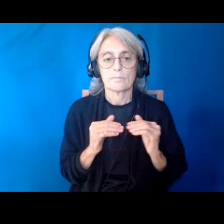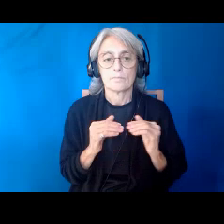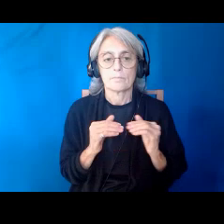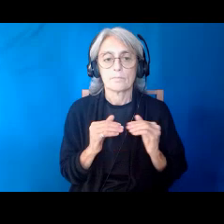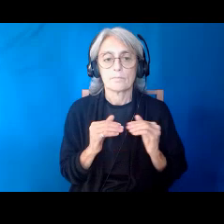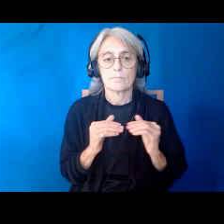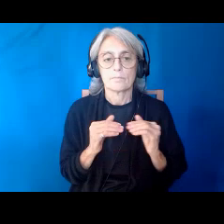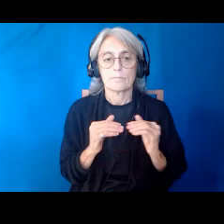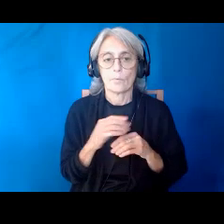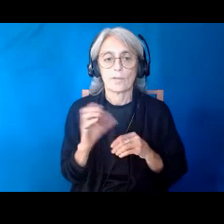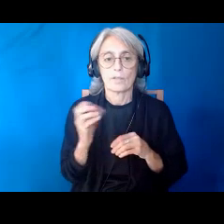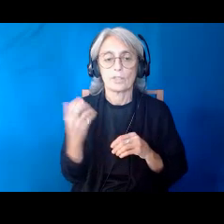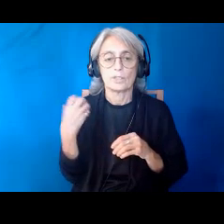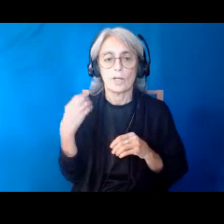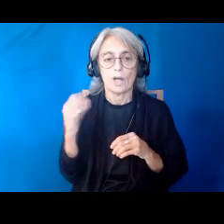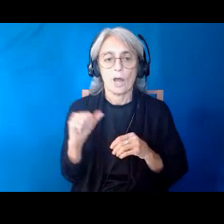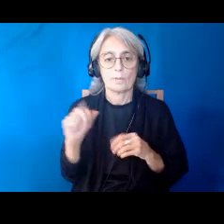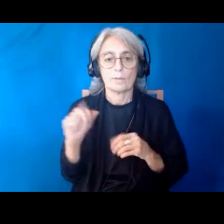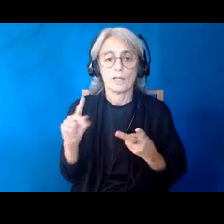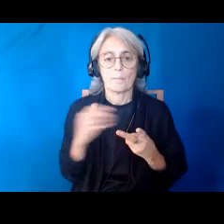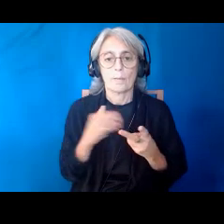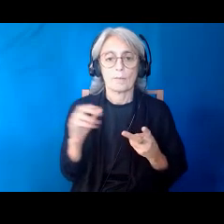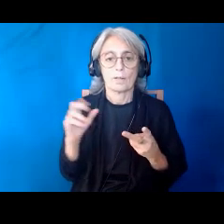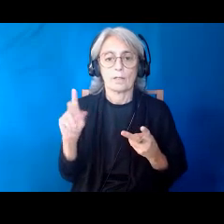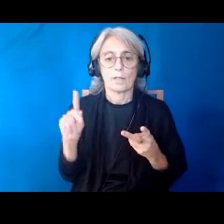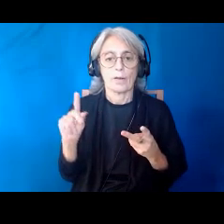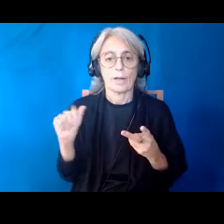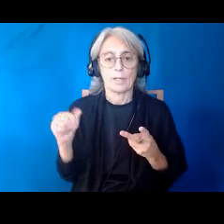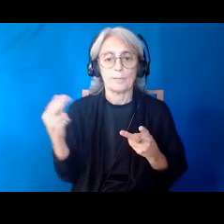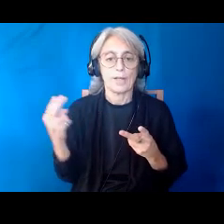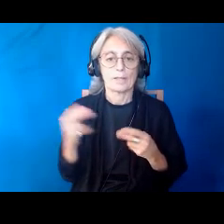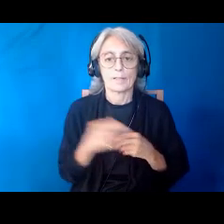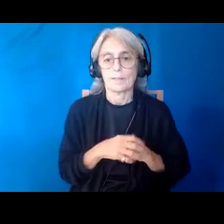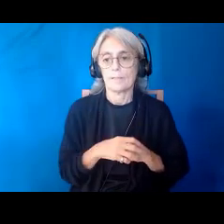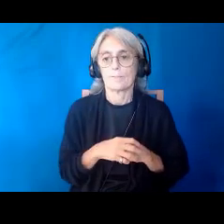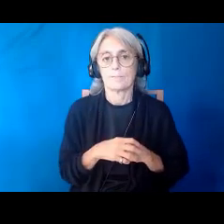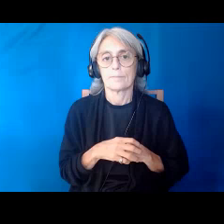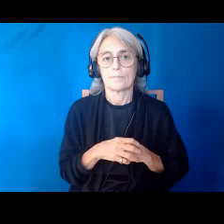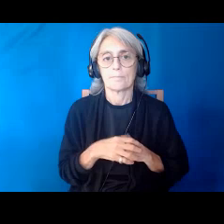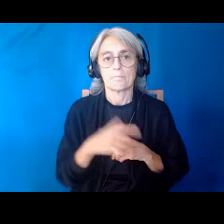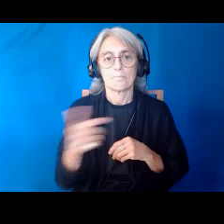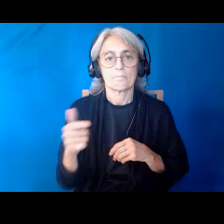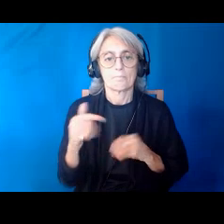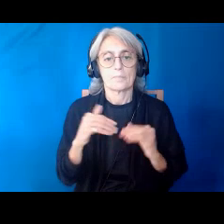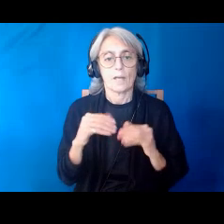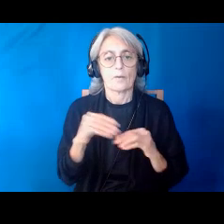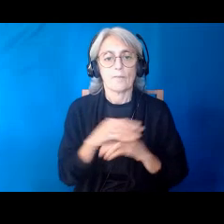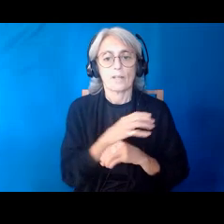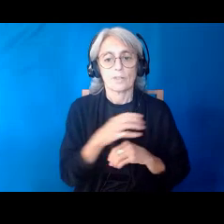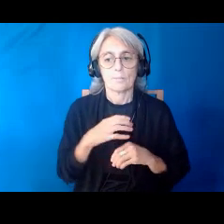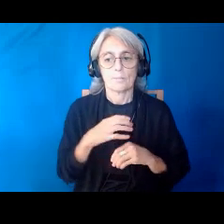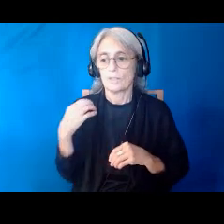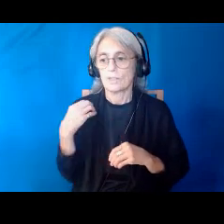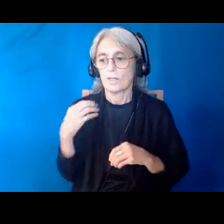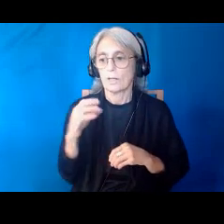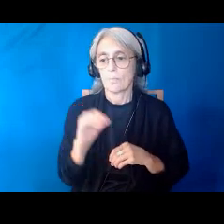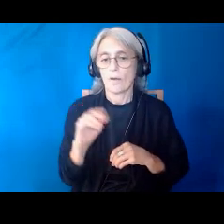Chair Armis Kelly and member Carrie Akimi Hernandez. So I'll pass it to you, Equity Advisory Committee Chair Martha Armis